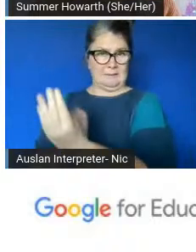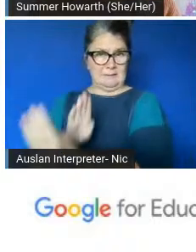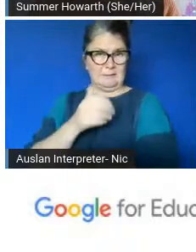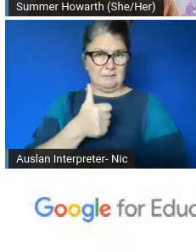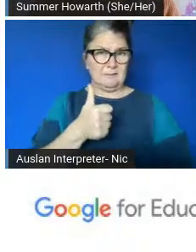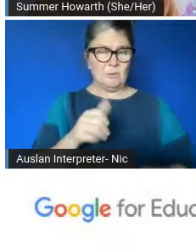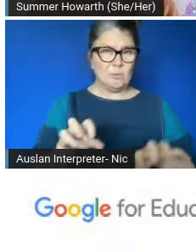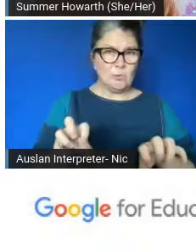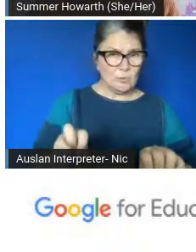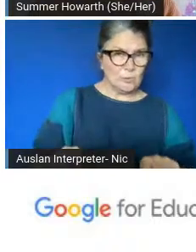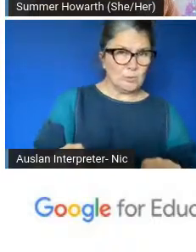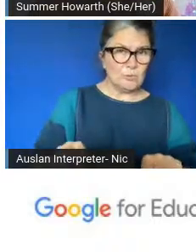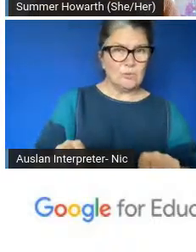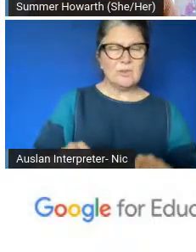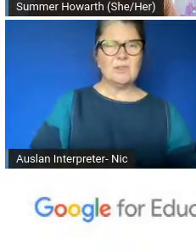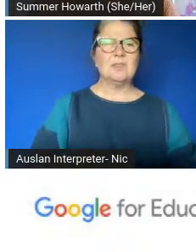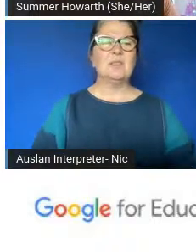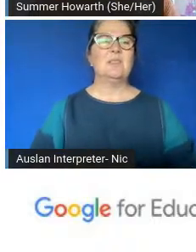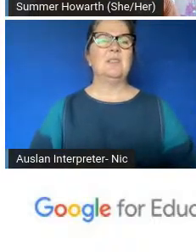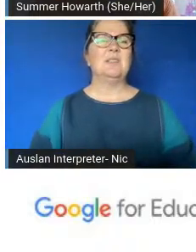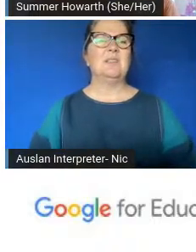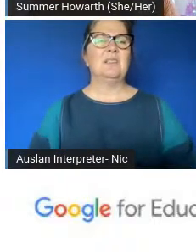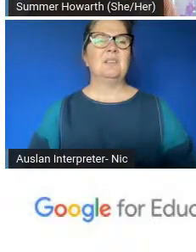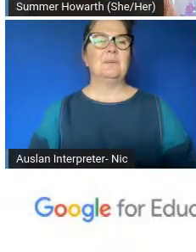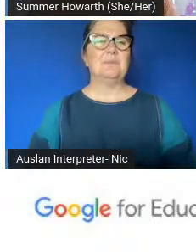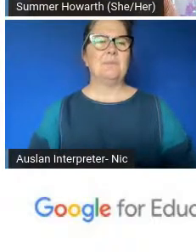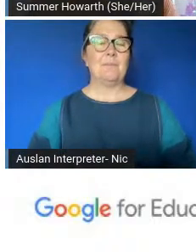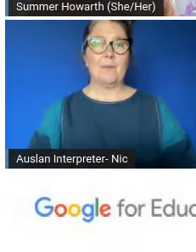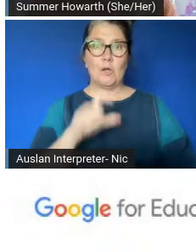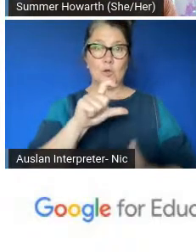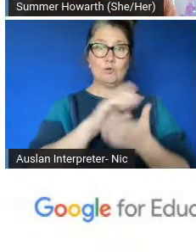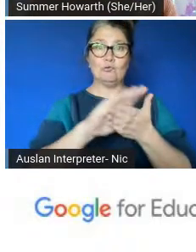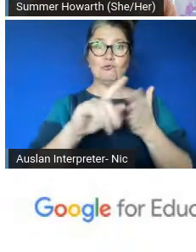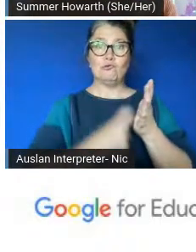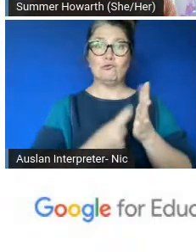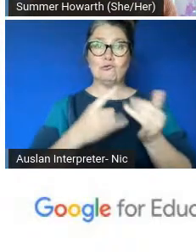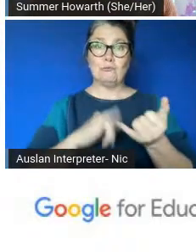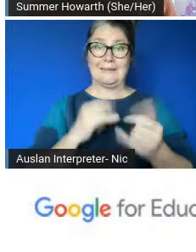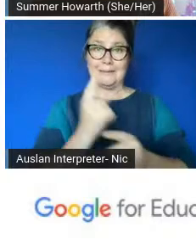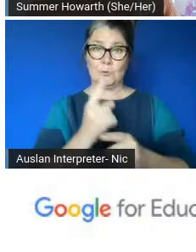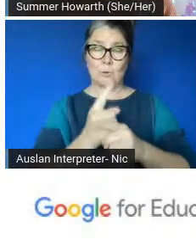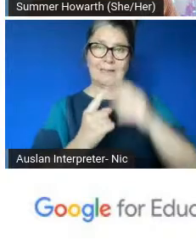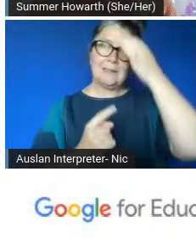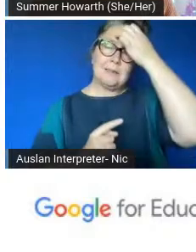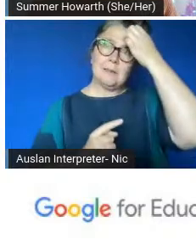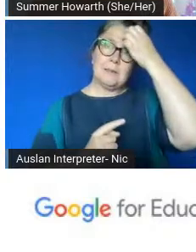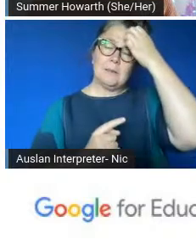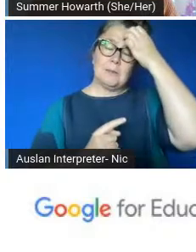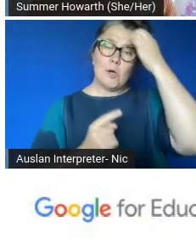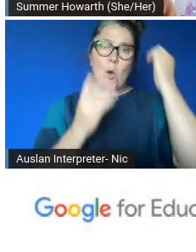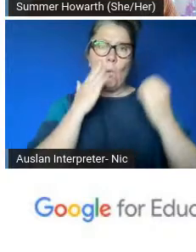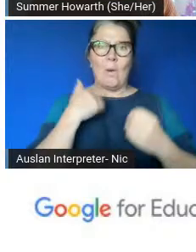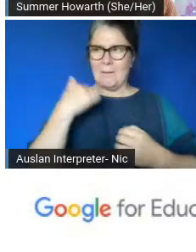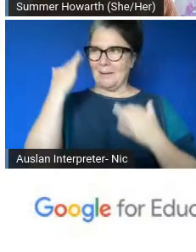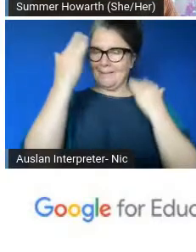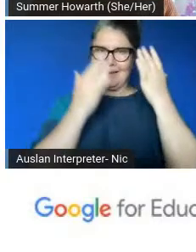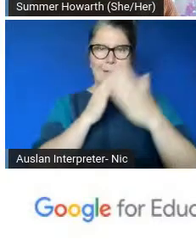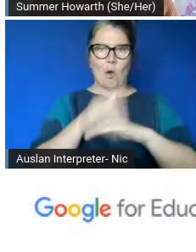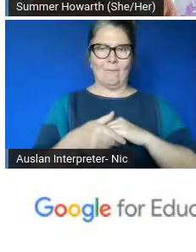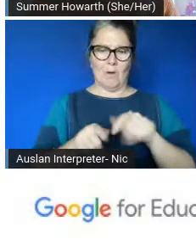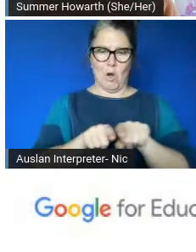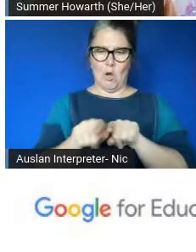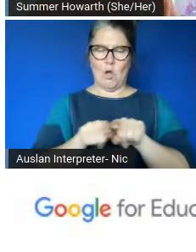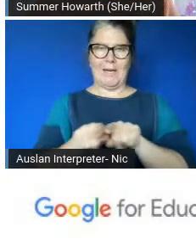Absolutely. So I love, whenever I think about learning design, really, and again, the reason we call it